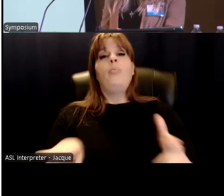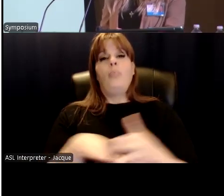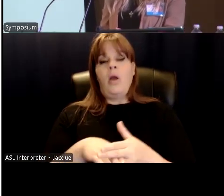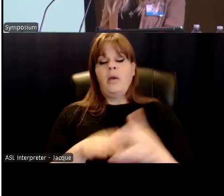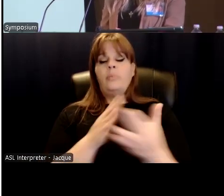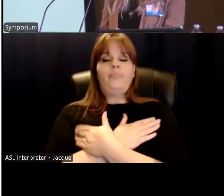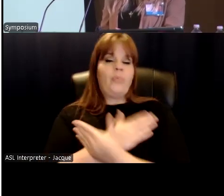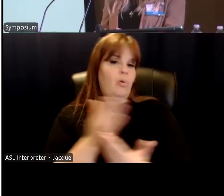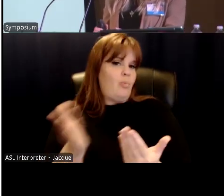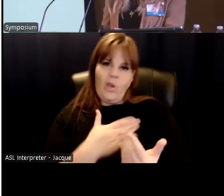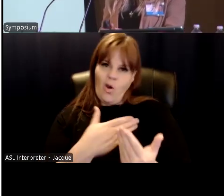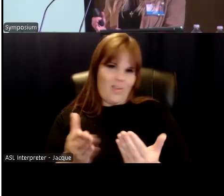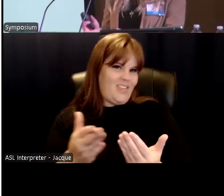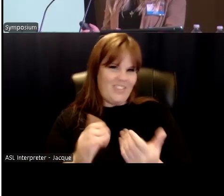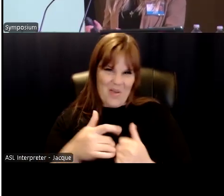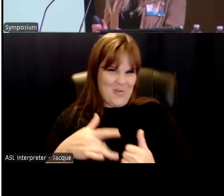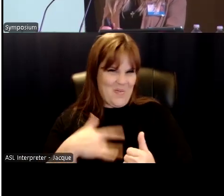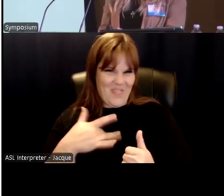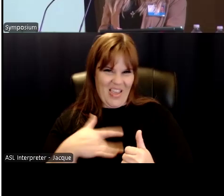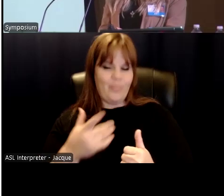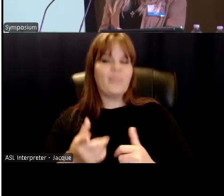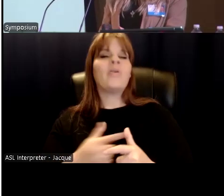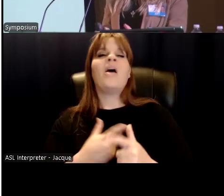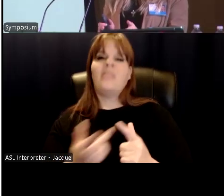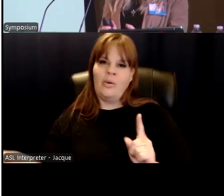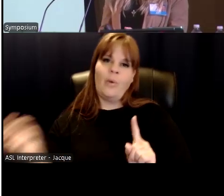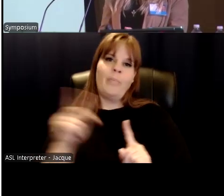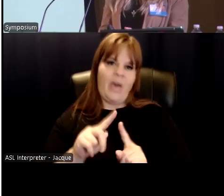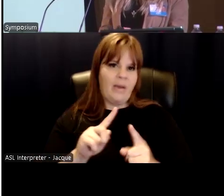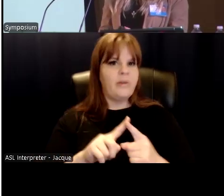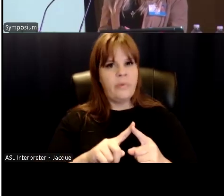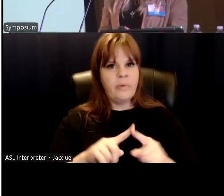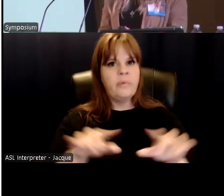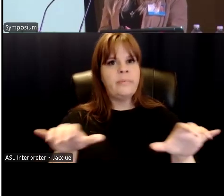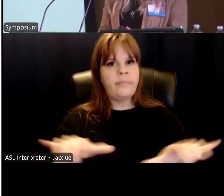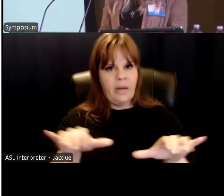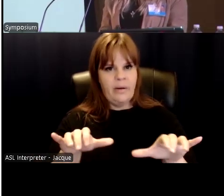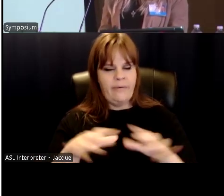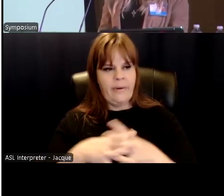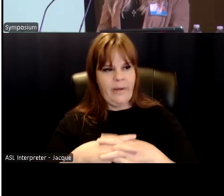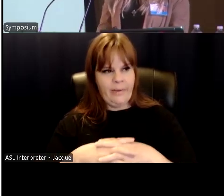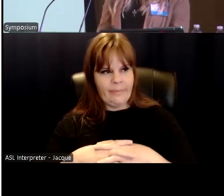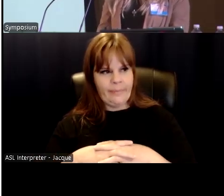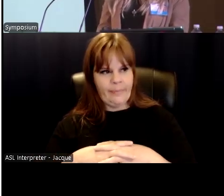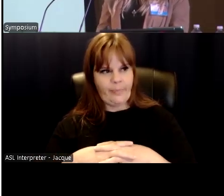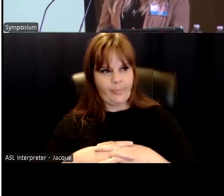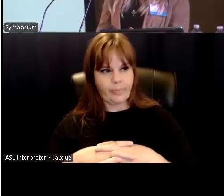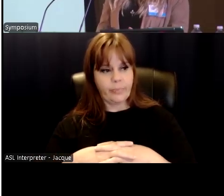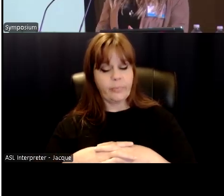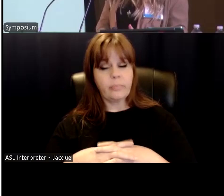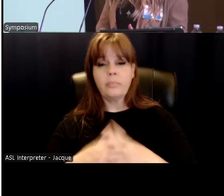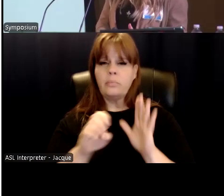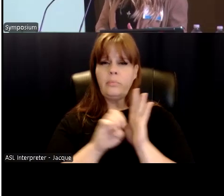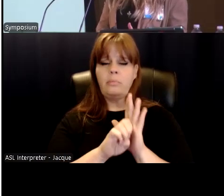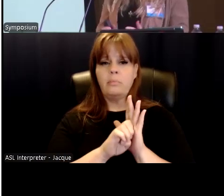regardless of how you're feeling before returning then back to the activity for the scheduled amount of time. An example of